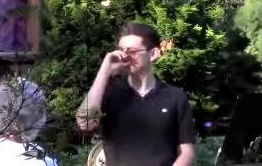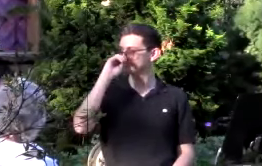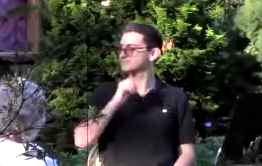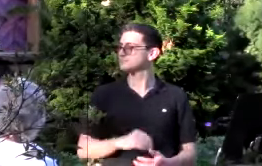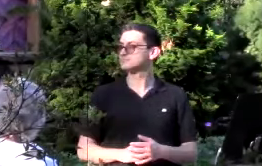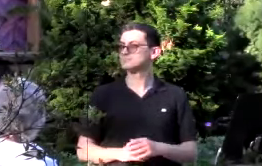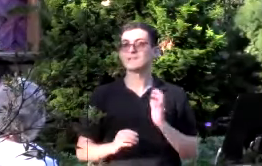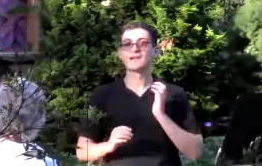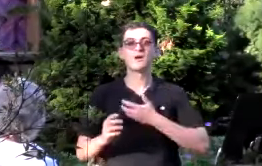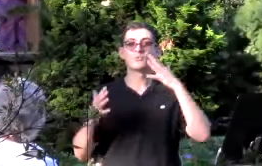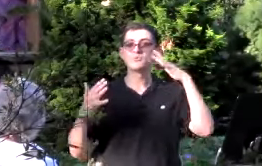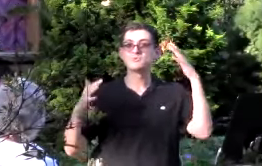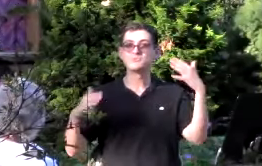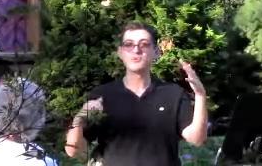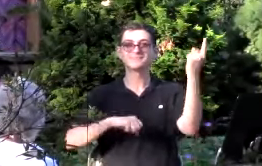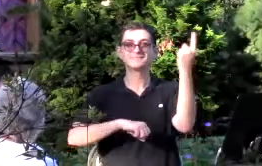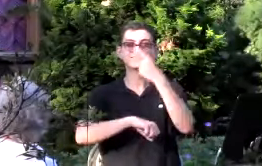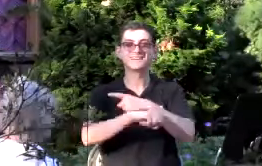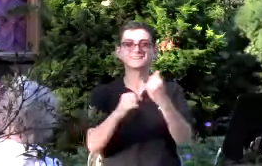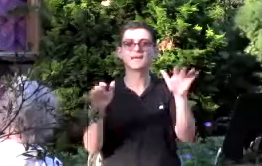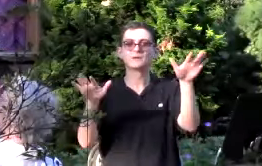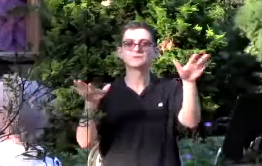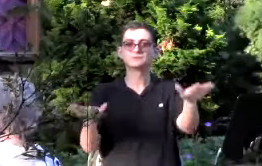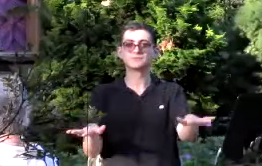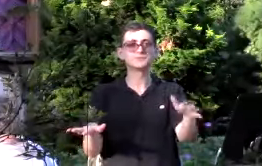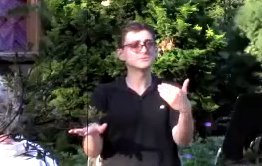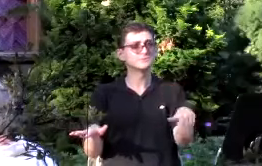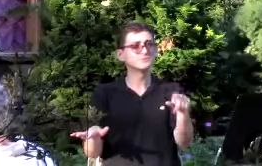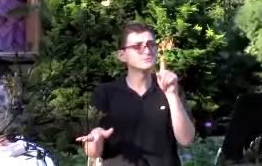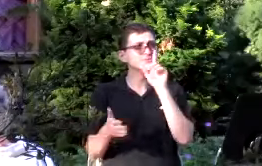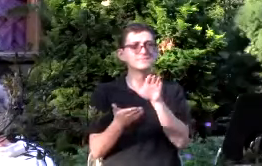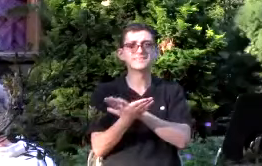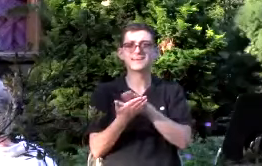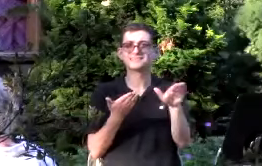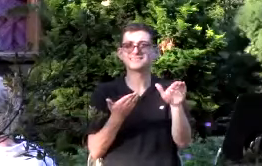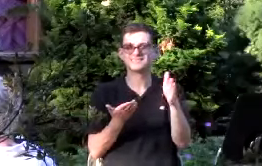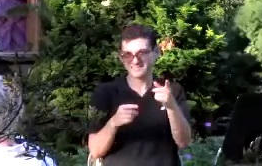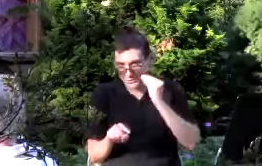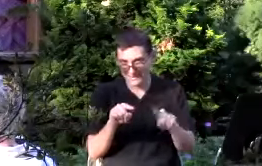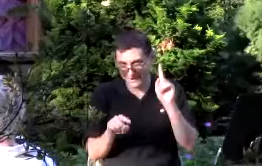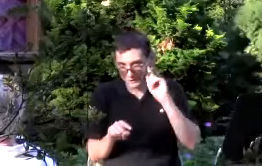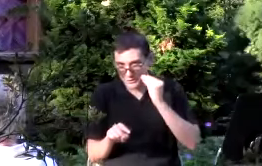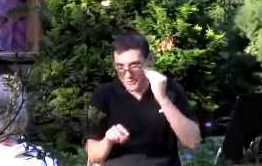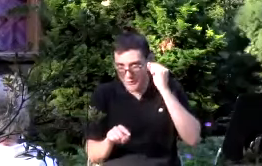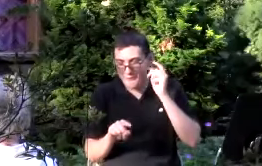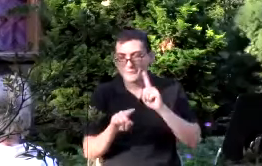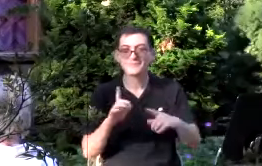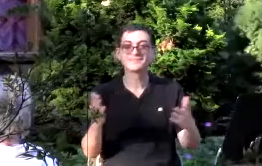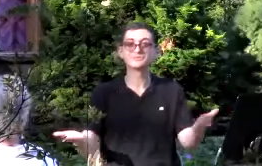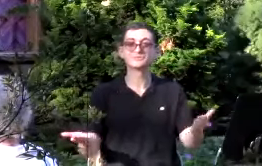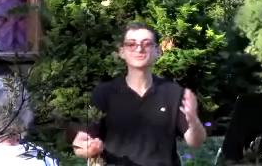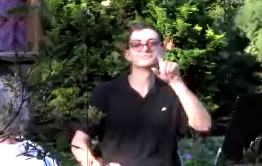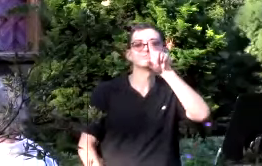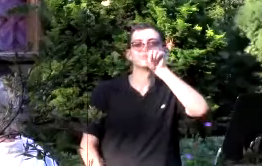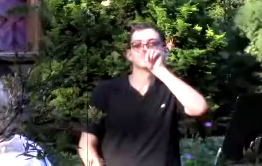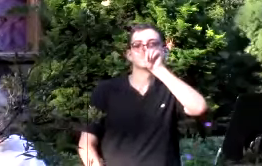Our noisy day has now descended. It is quite lovely, isn't it? I don't know if you can hear at home the birds, right? The birds chirping.